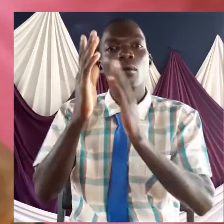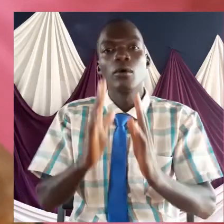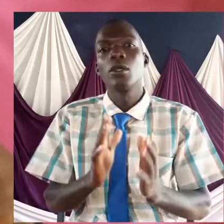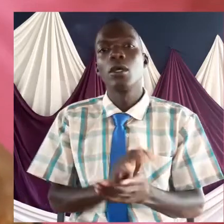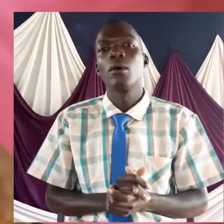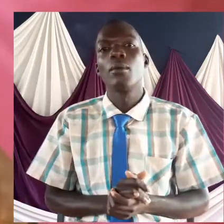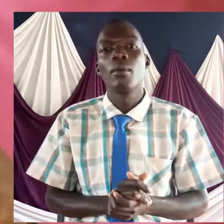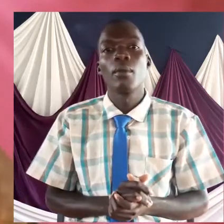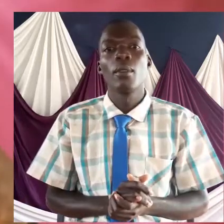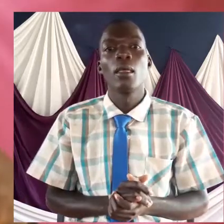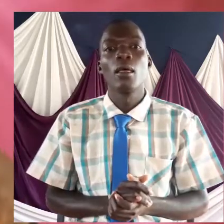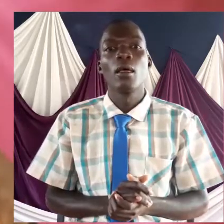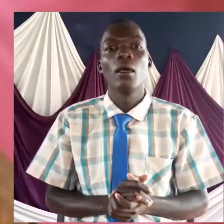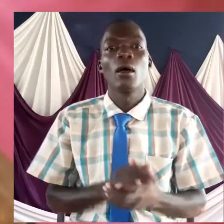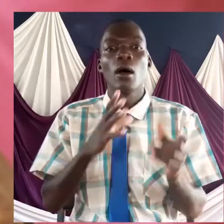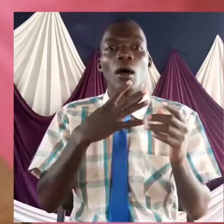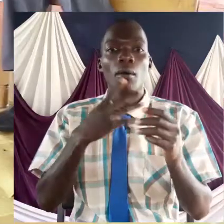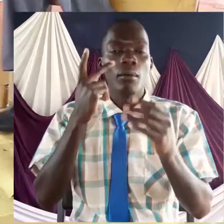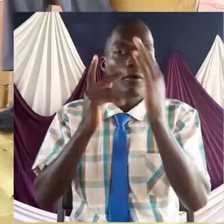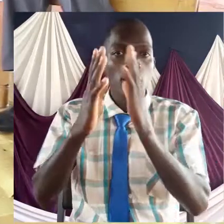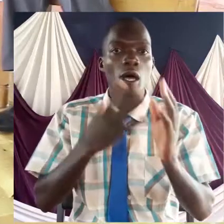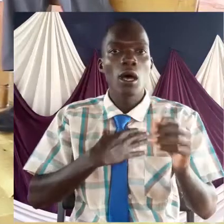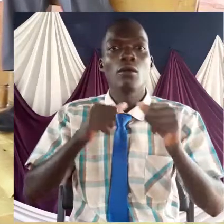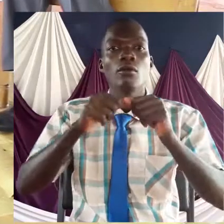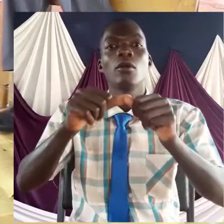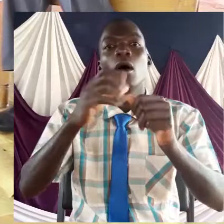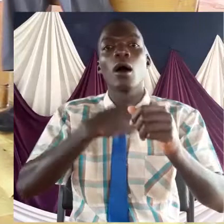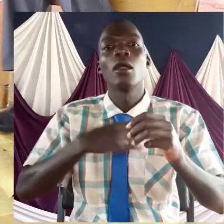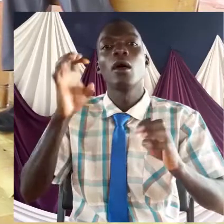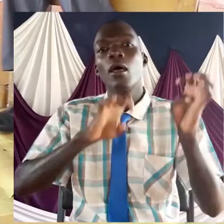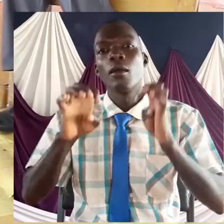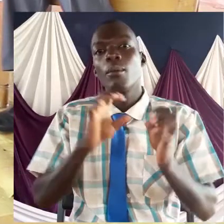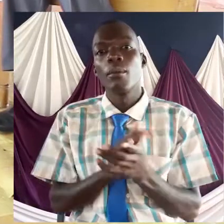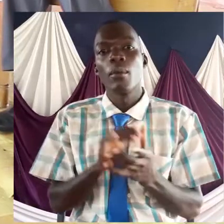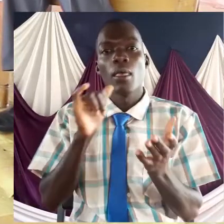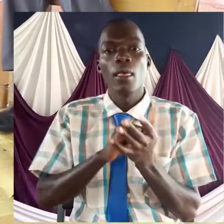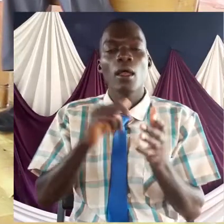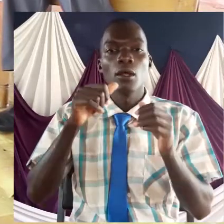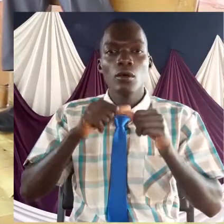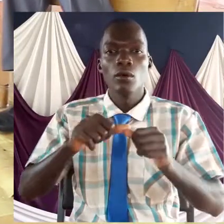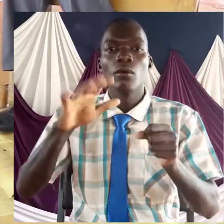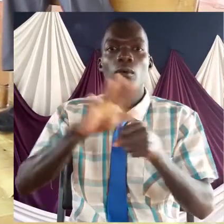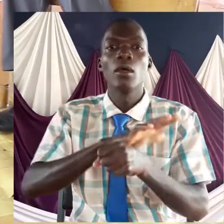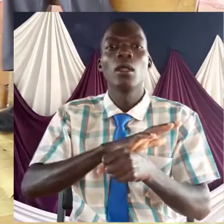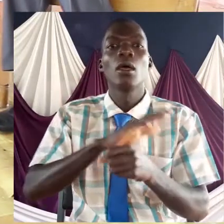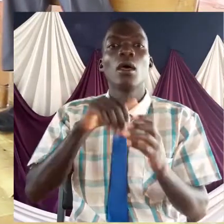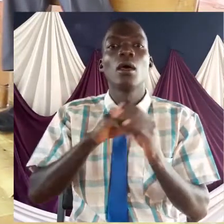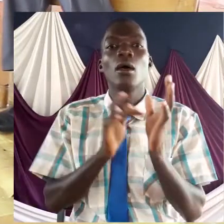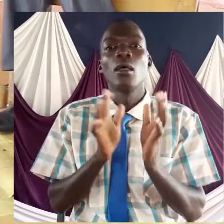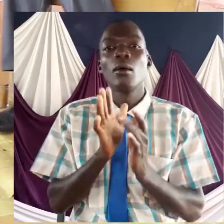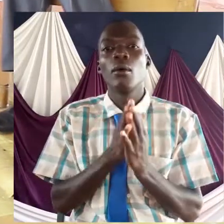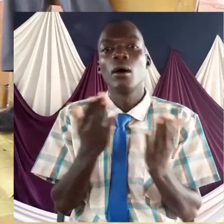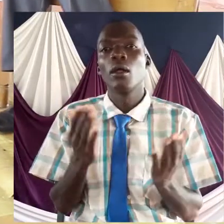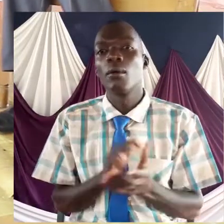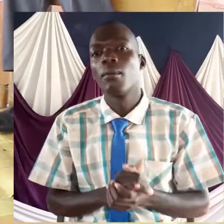Right. Progressive and continuous fulfillment of that has been proclaimed in the Bible. Right.